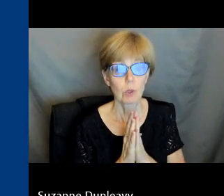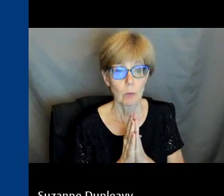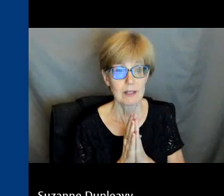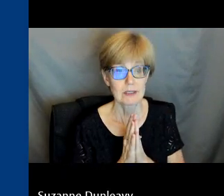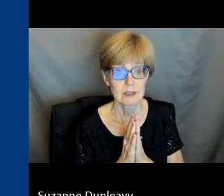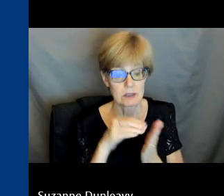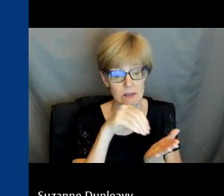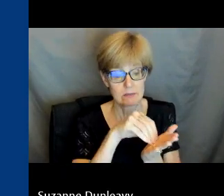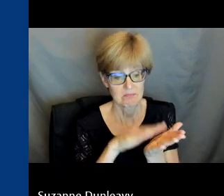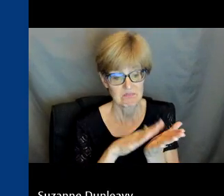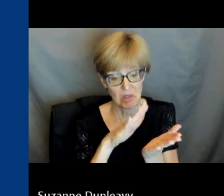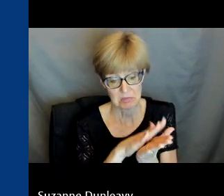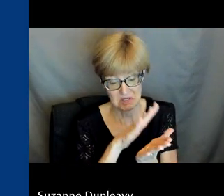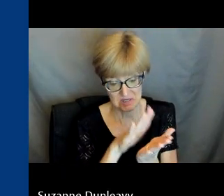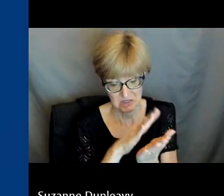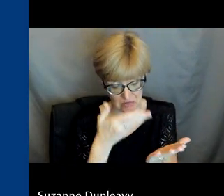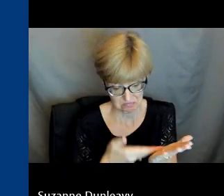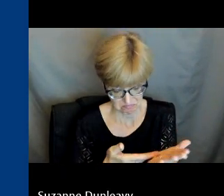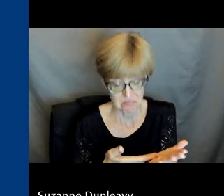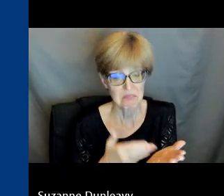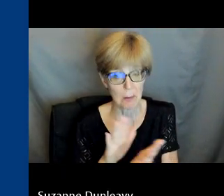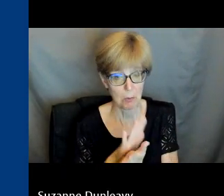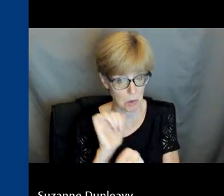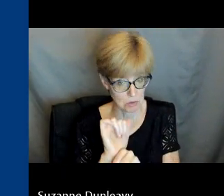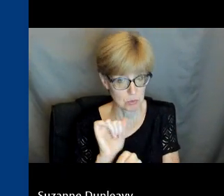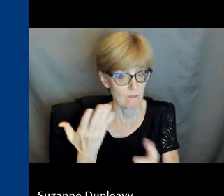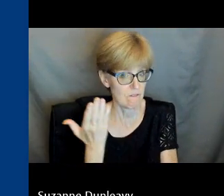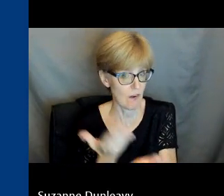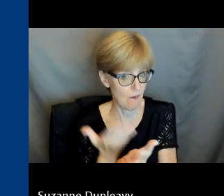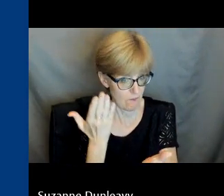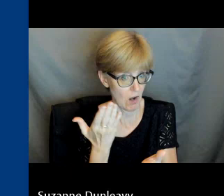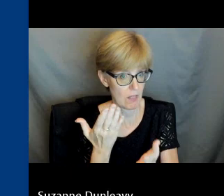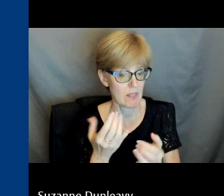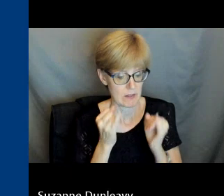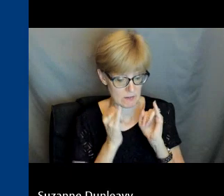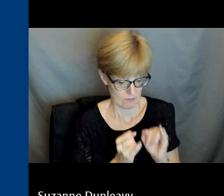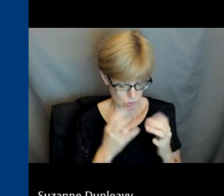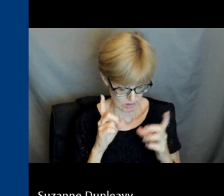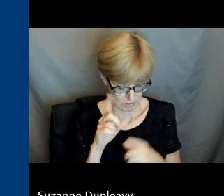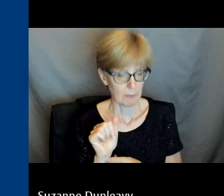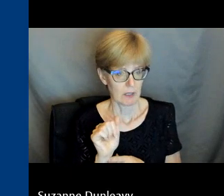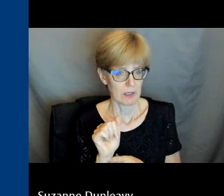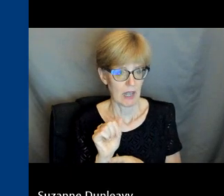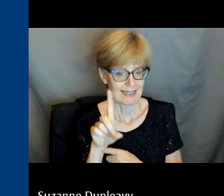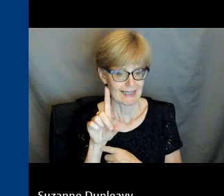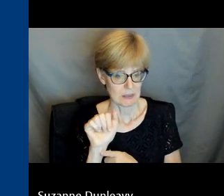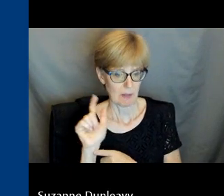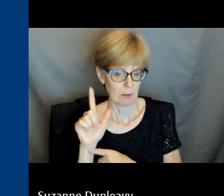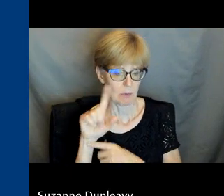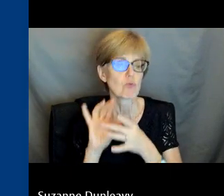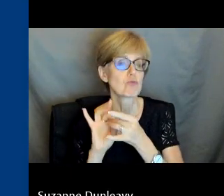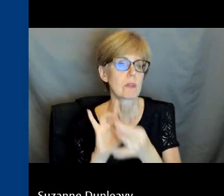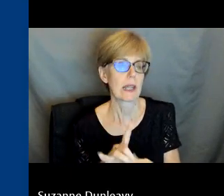documentation to verify the individual's disability and disability-related need. Now I want